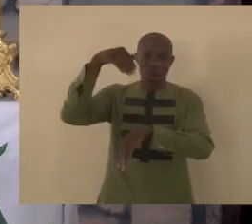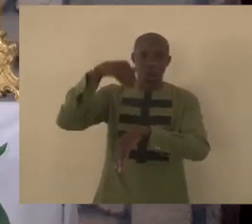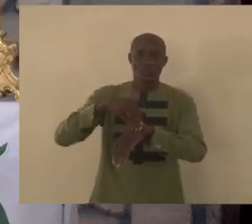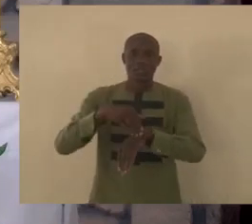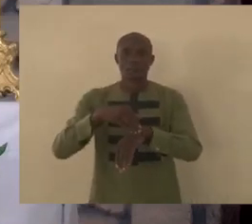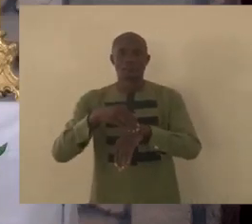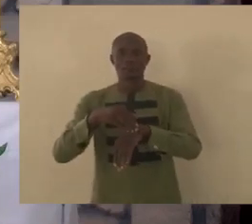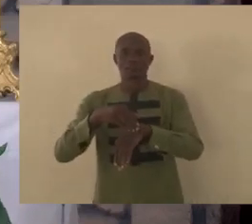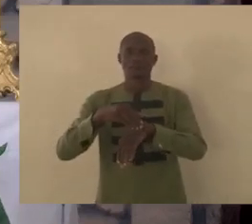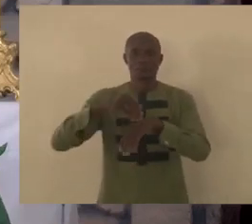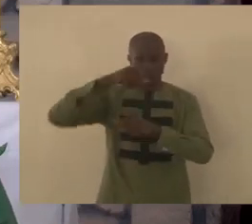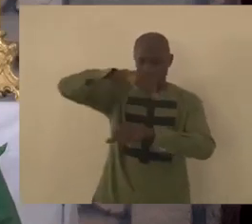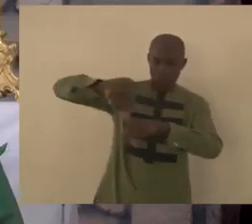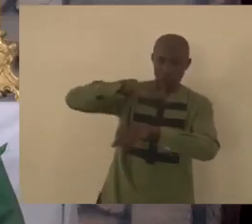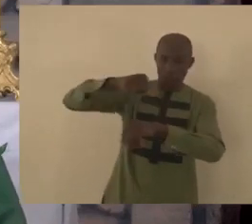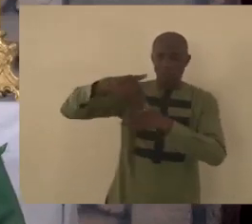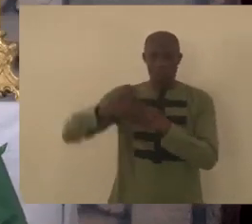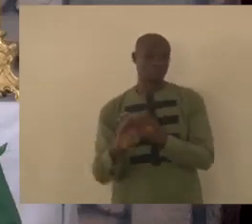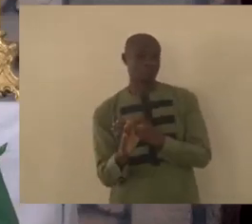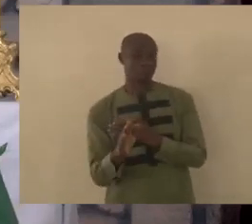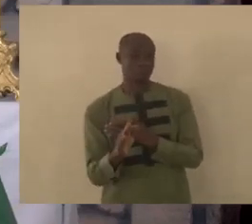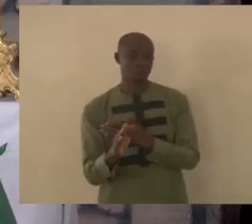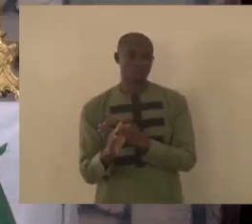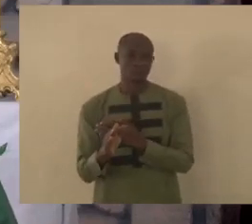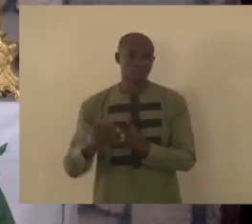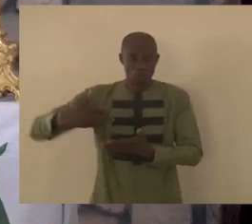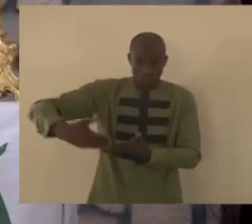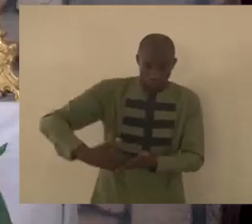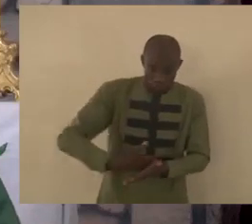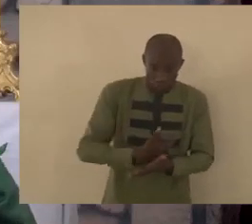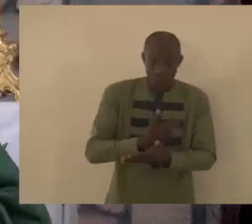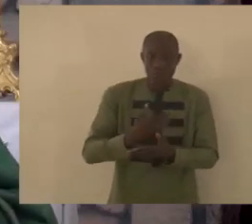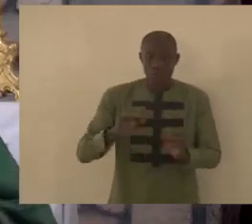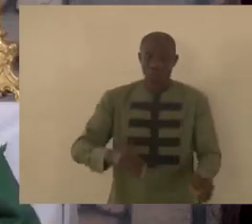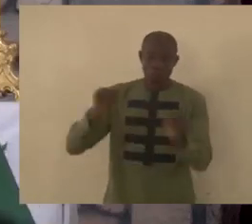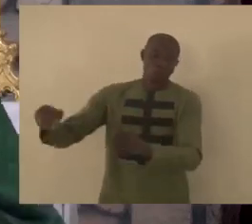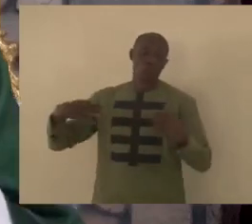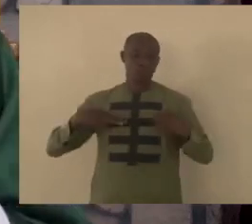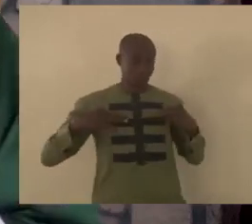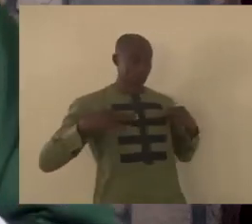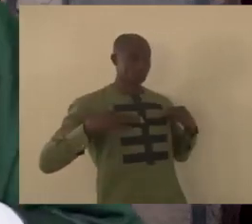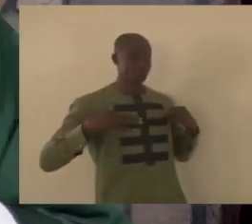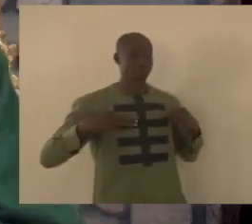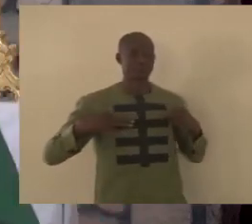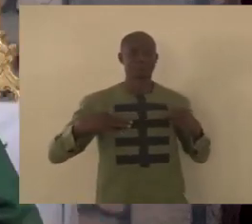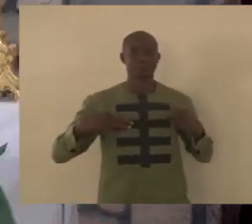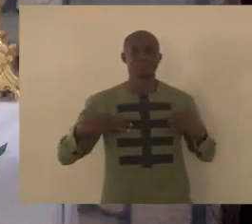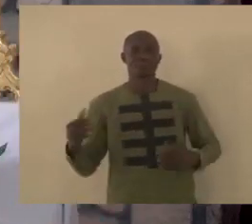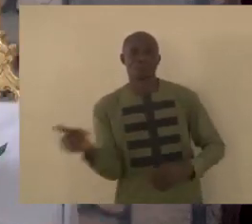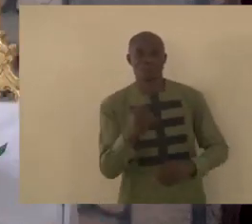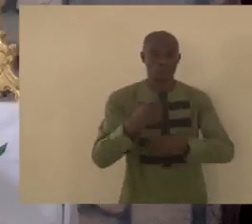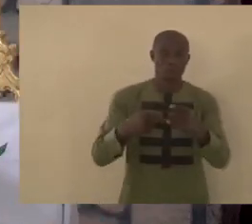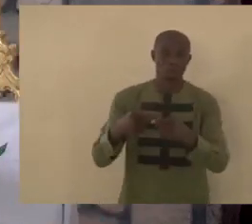every diaconate ordination. After the newly ordained are vested with their stole and with their